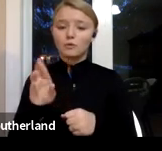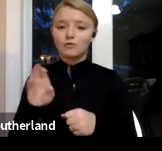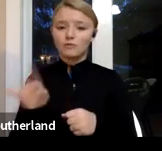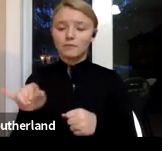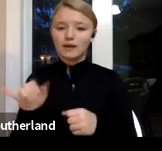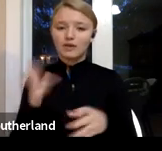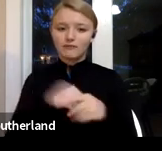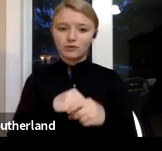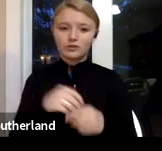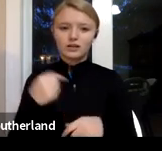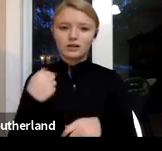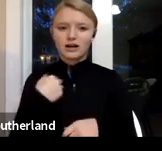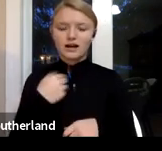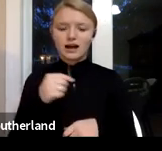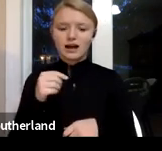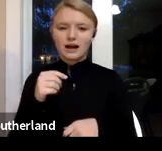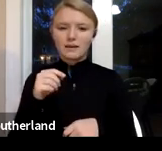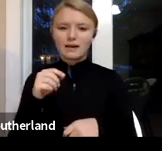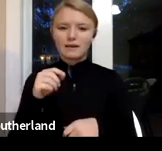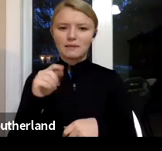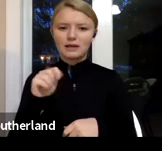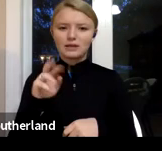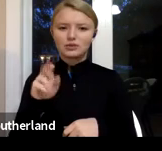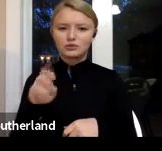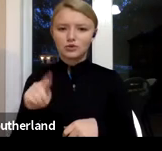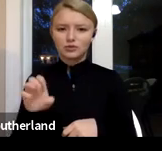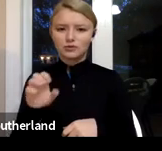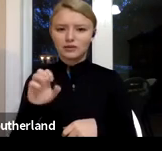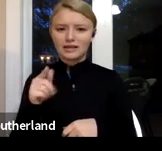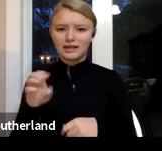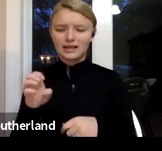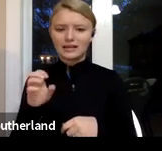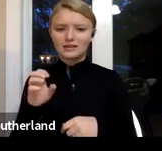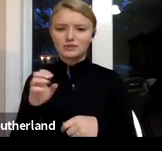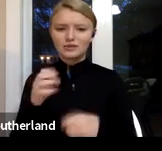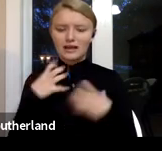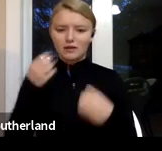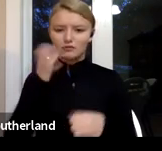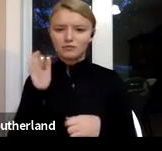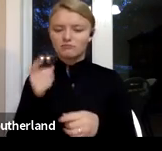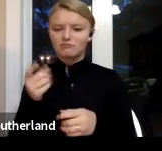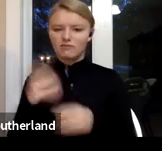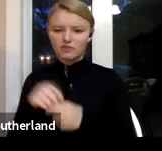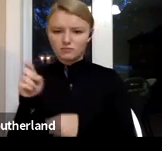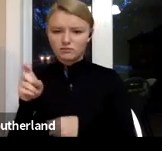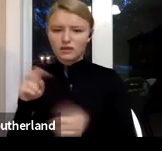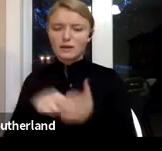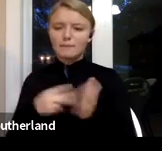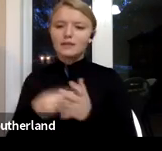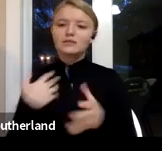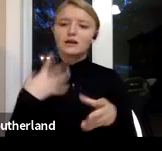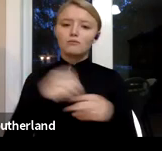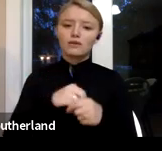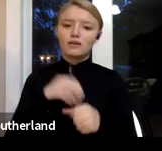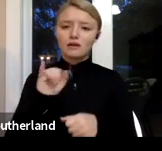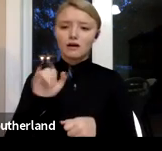drink. What's an infusion? Oh, it just means I'm infused with Young Living essential oils, and I have a nutrient